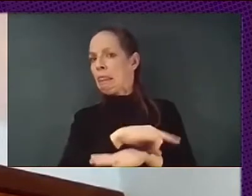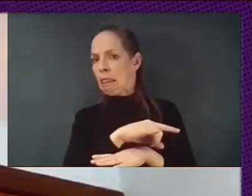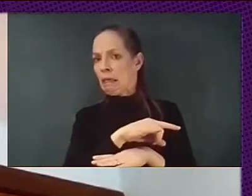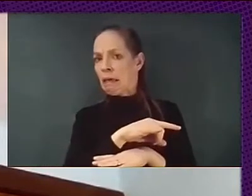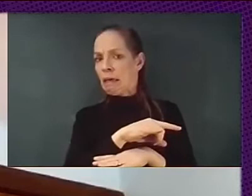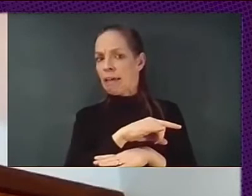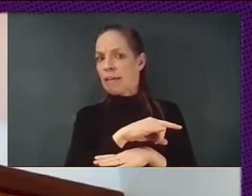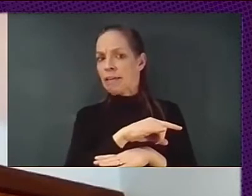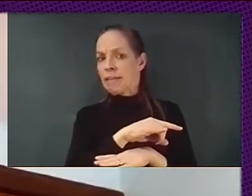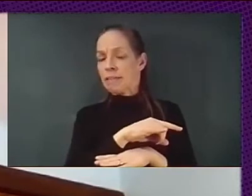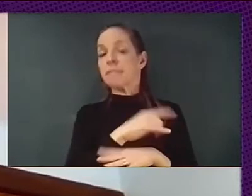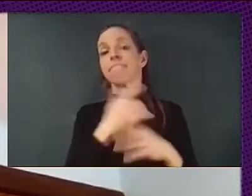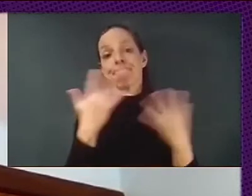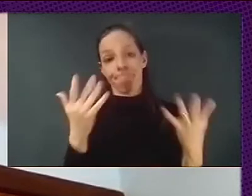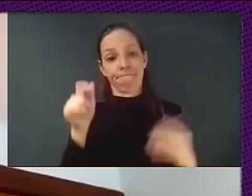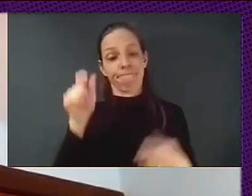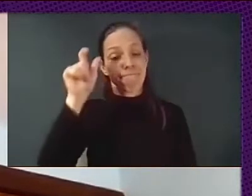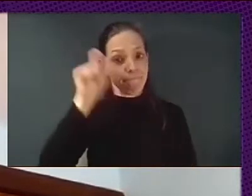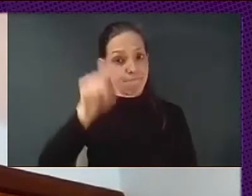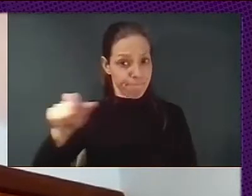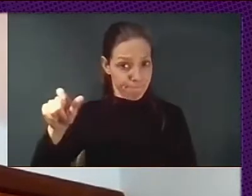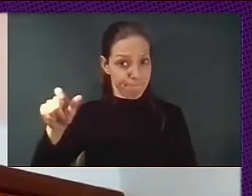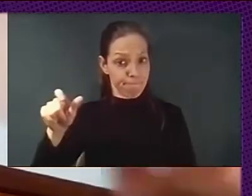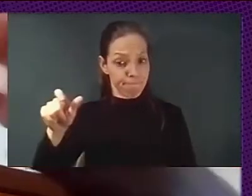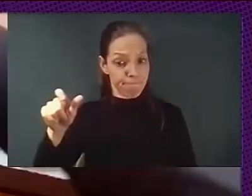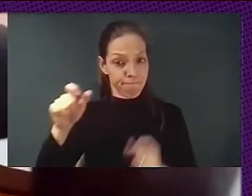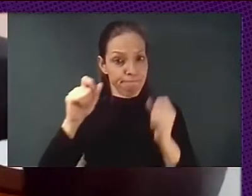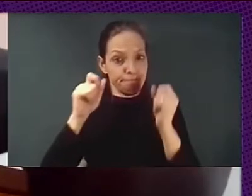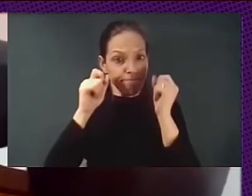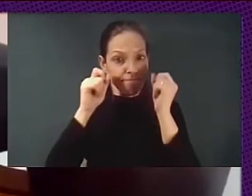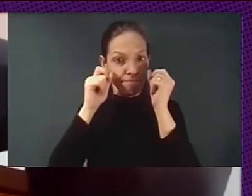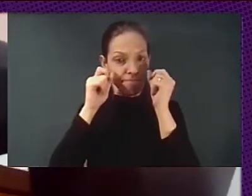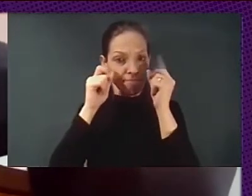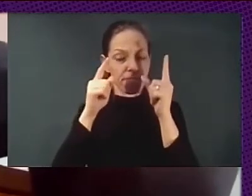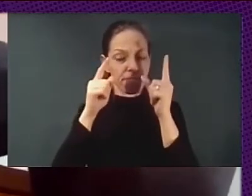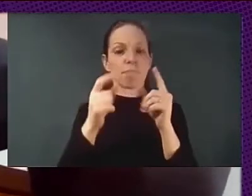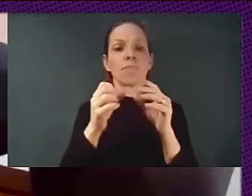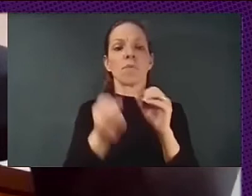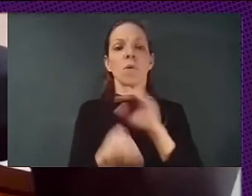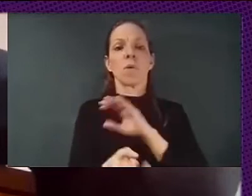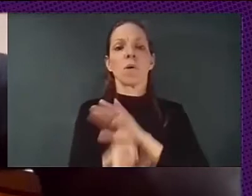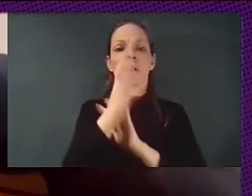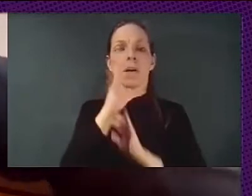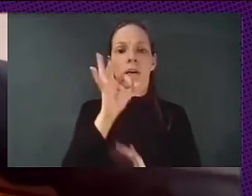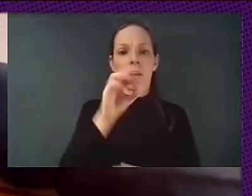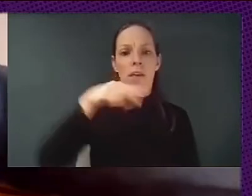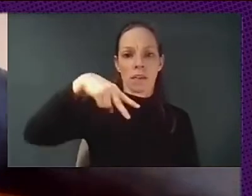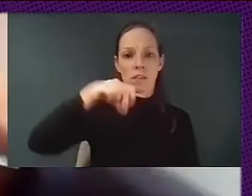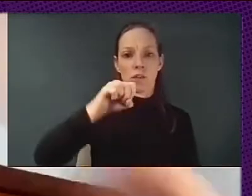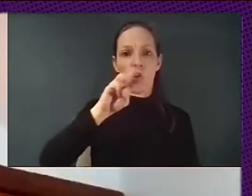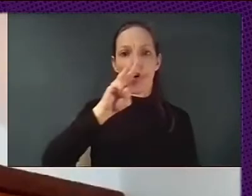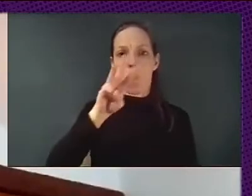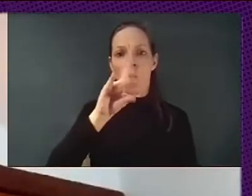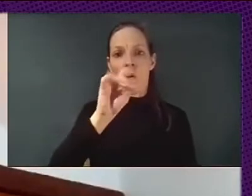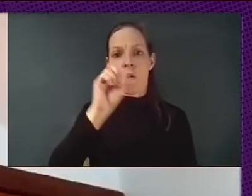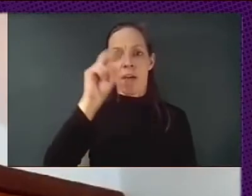Snowden's shocked everybody into paying more attention. And then slowly that conversation transitioned over towards the big tech corporations and